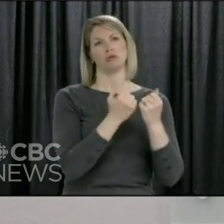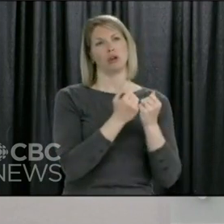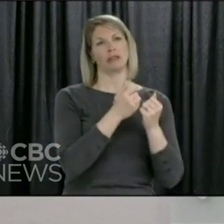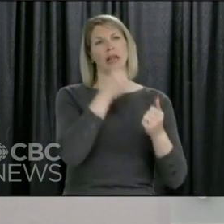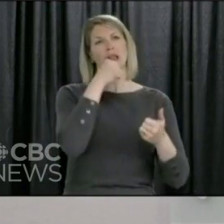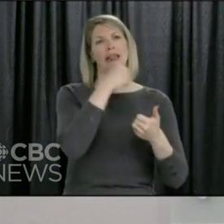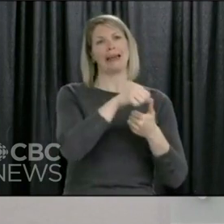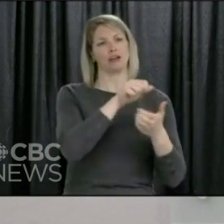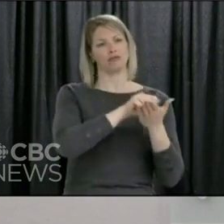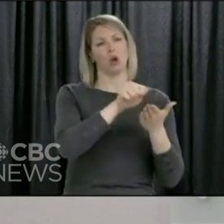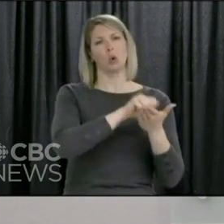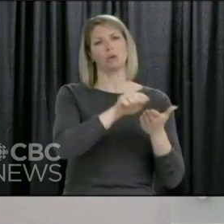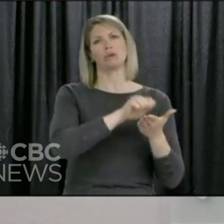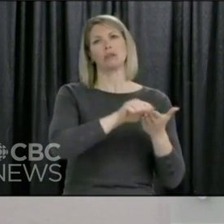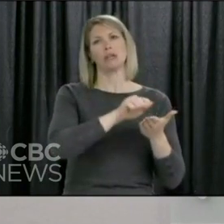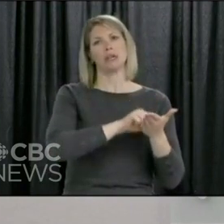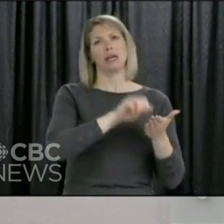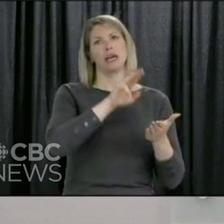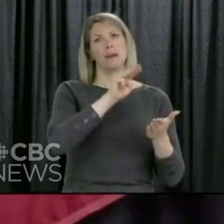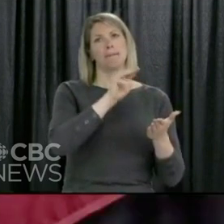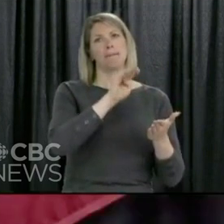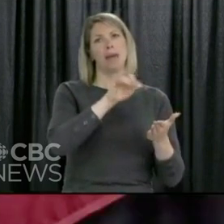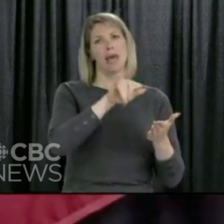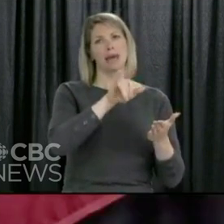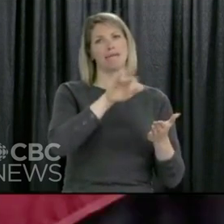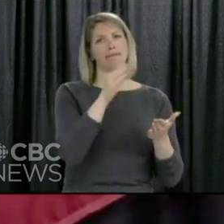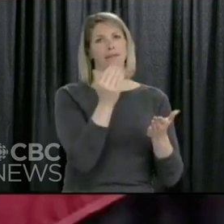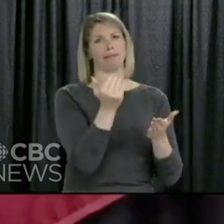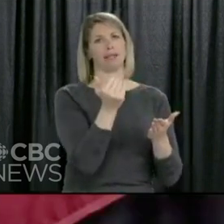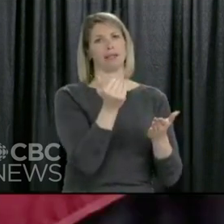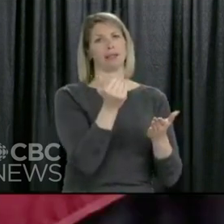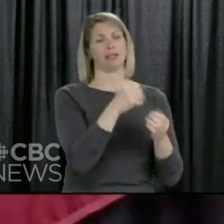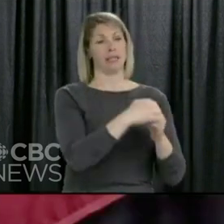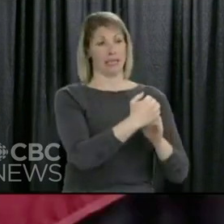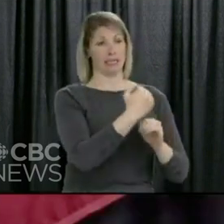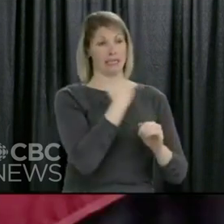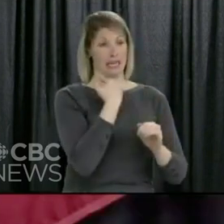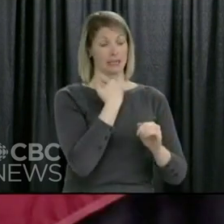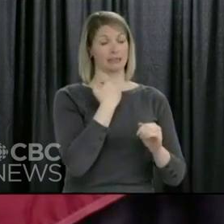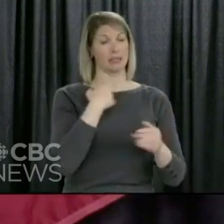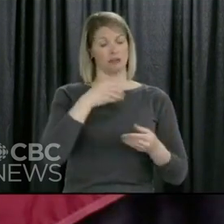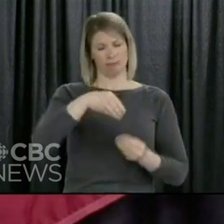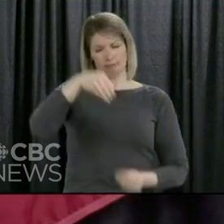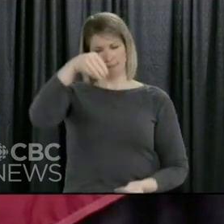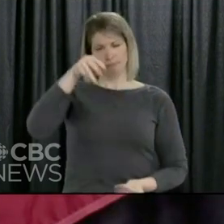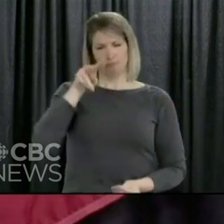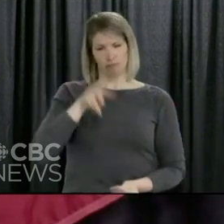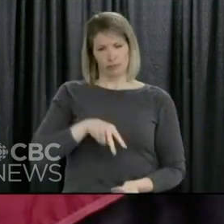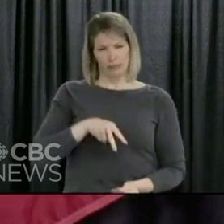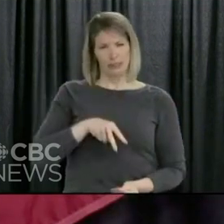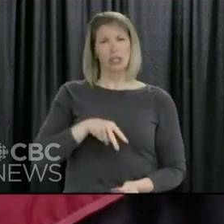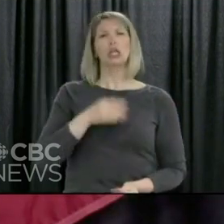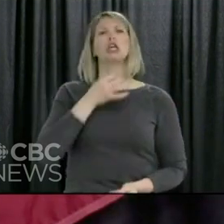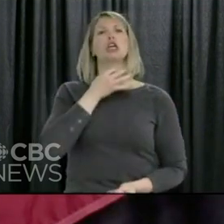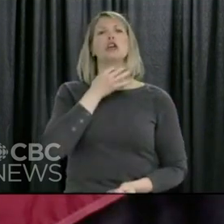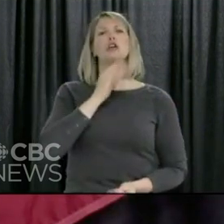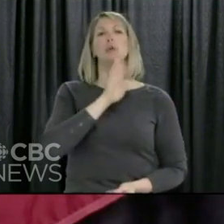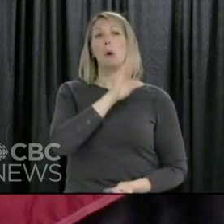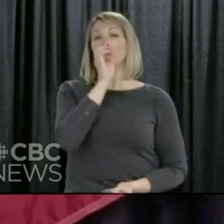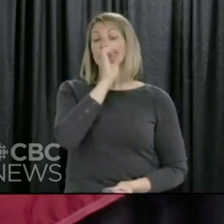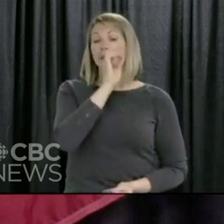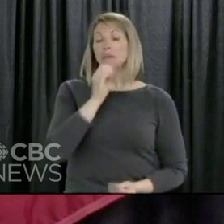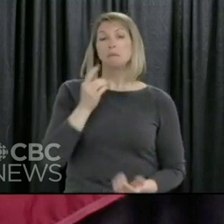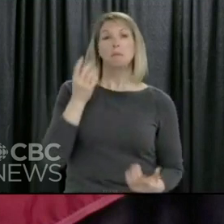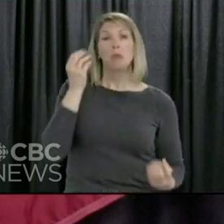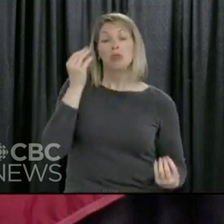Bill 38. How do you respond specifically to that letter? Well, as I just said, you know, this will go through